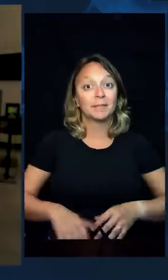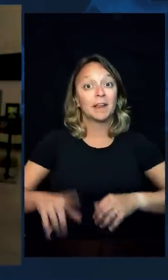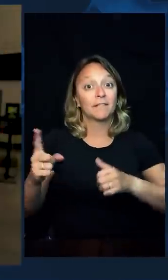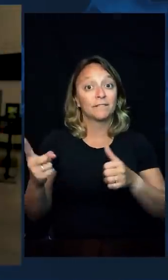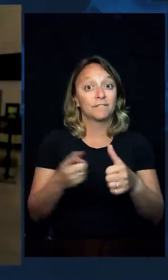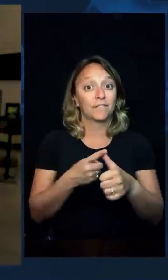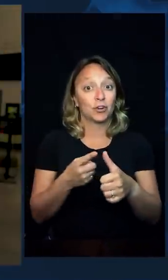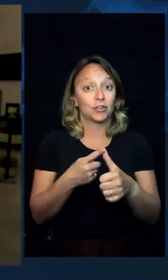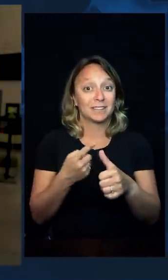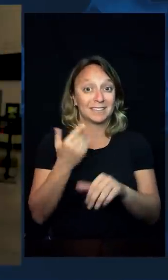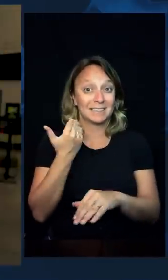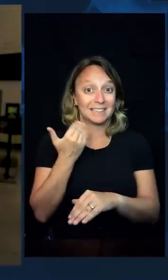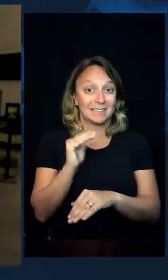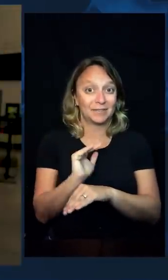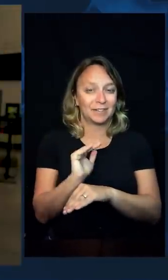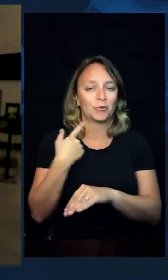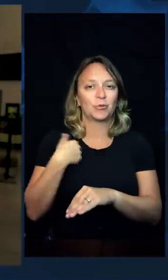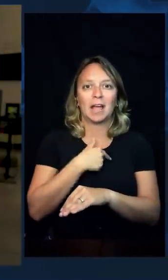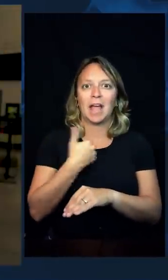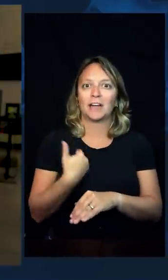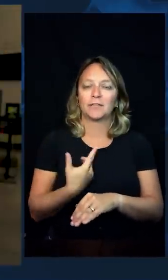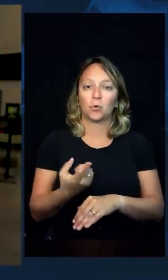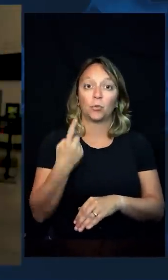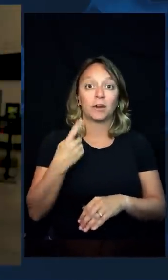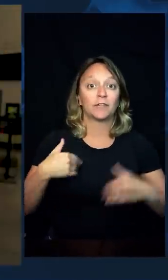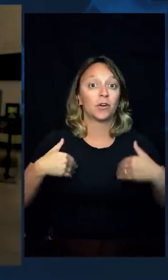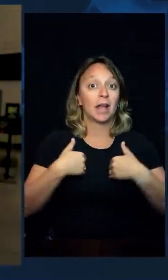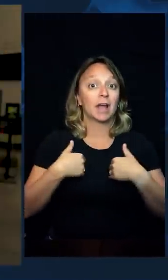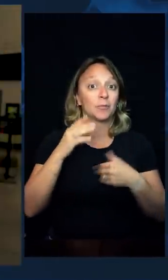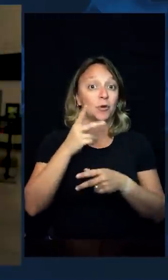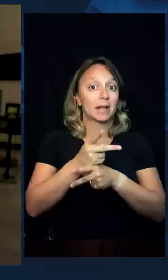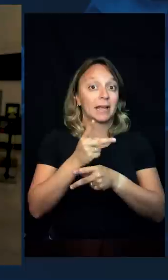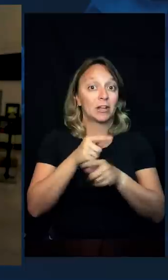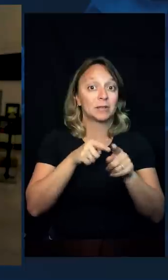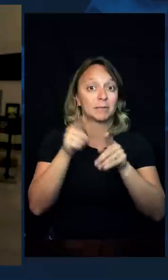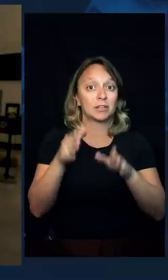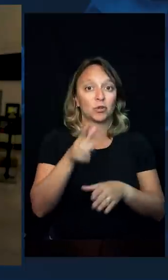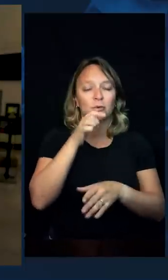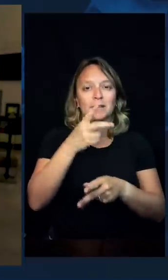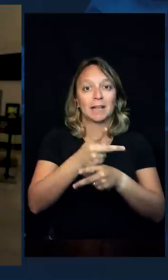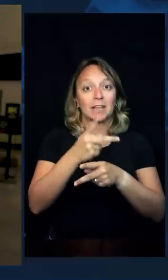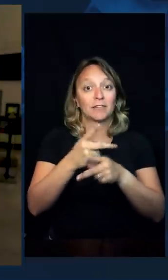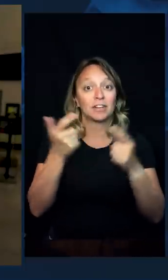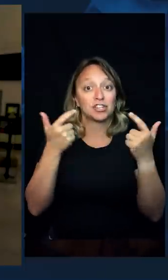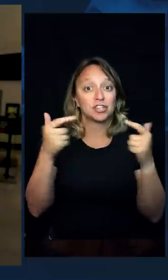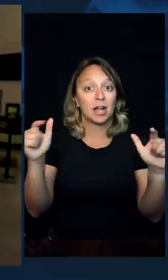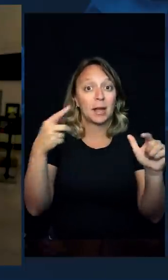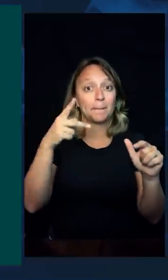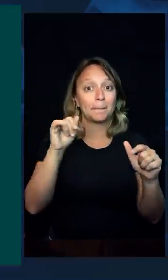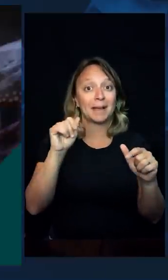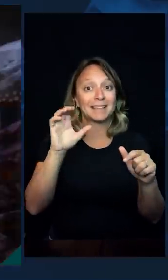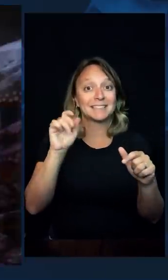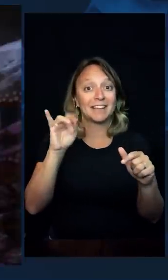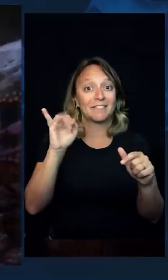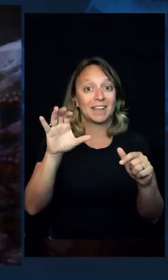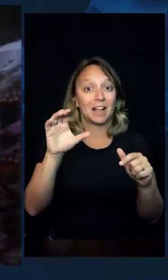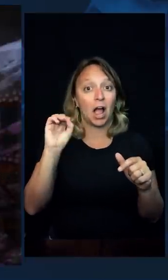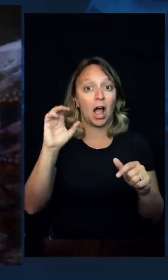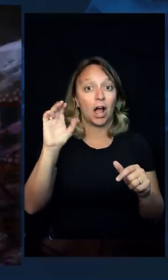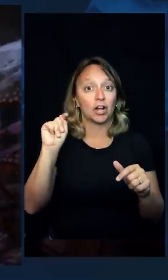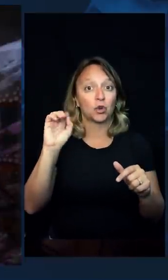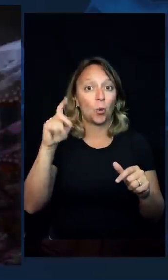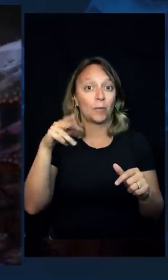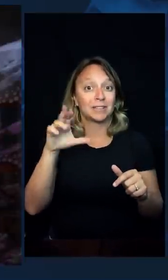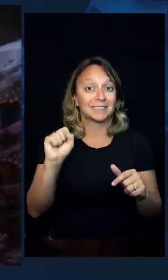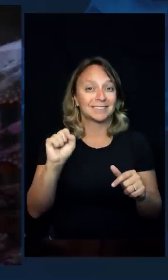First up this evening, we have one of our animal care specialists who takes care of our giant Pacific octopus. Hi everyone,